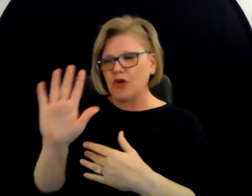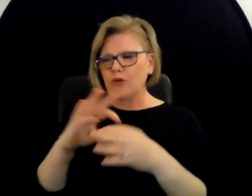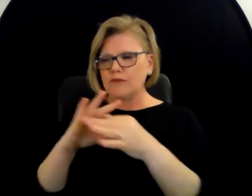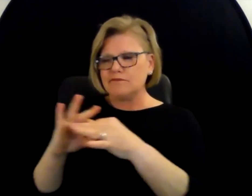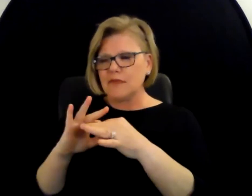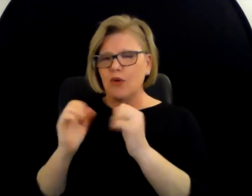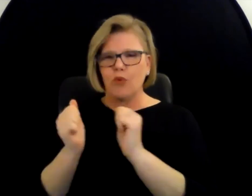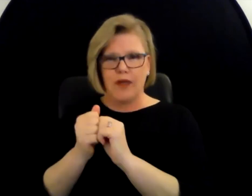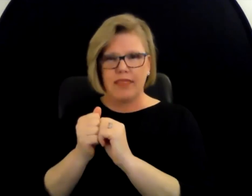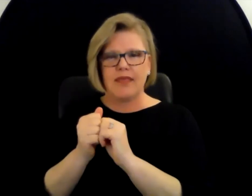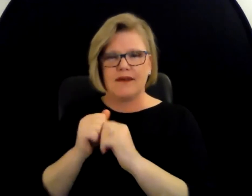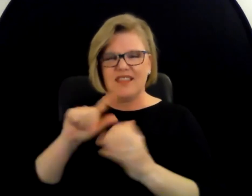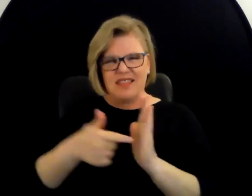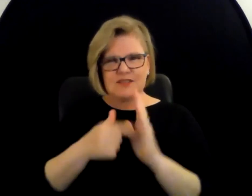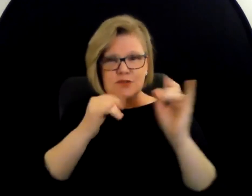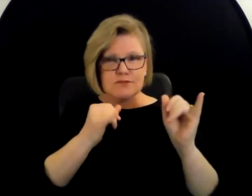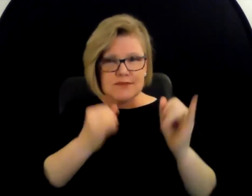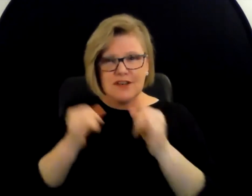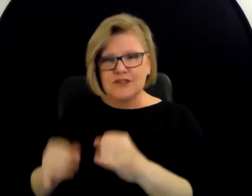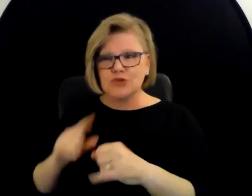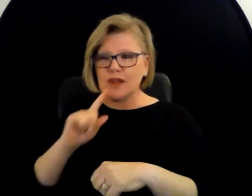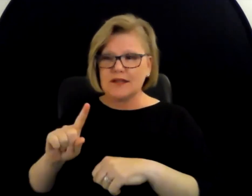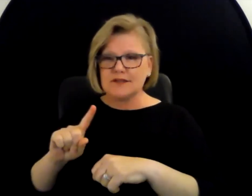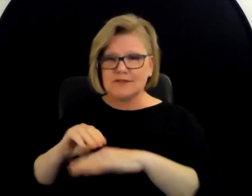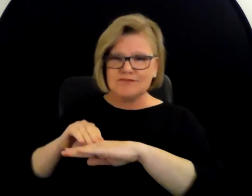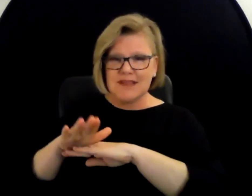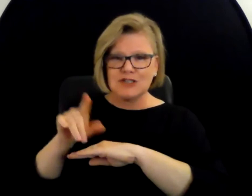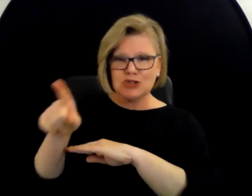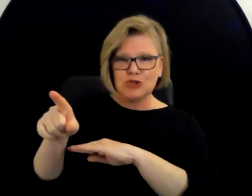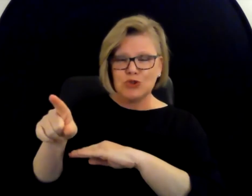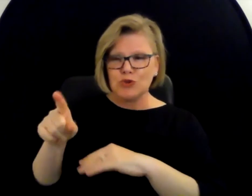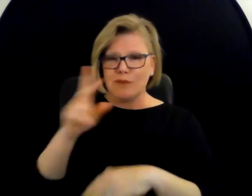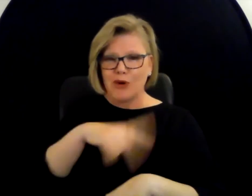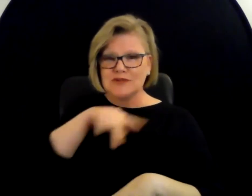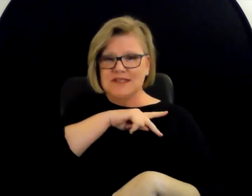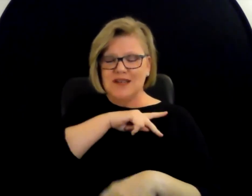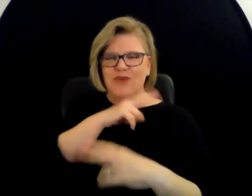to this individual is impacting you in such a personal way, which we